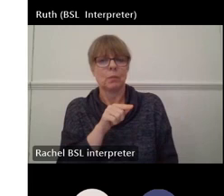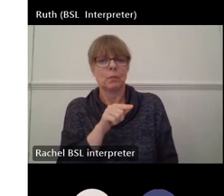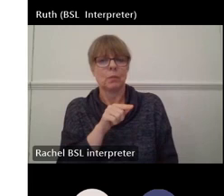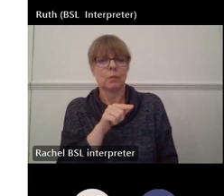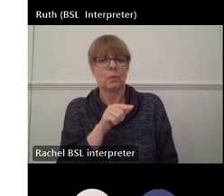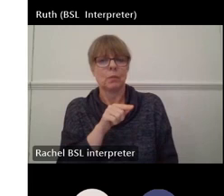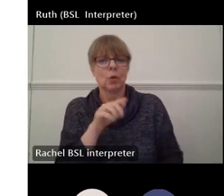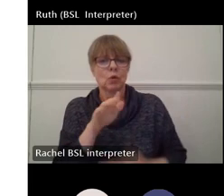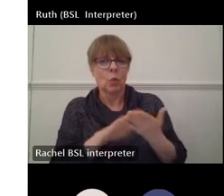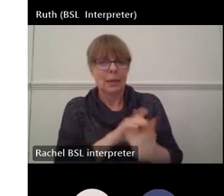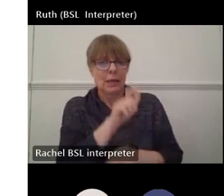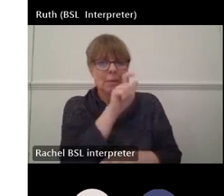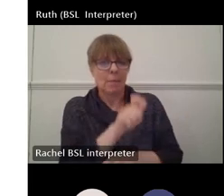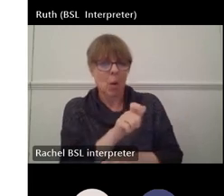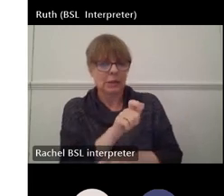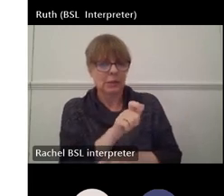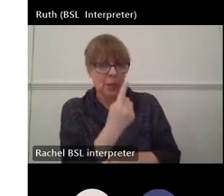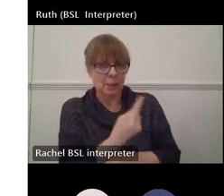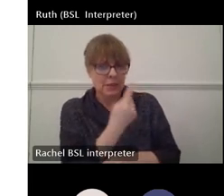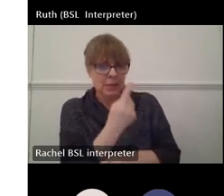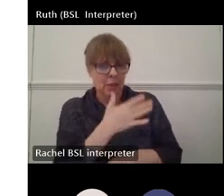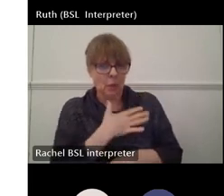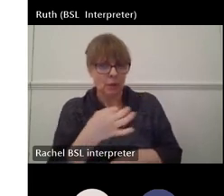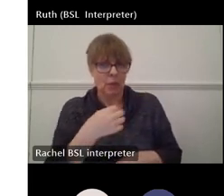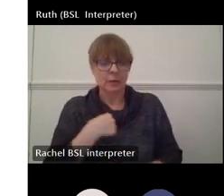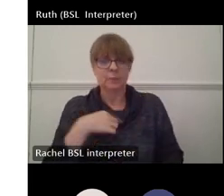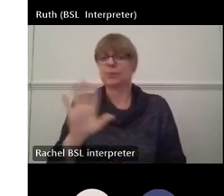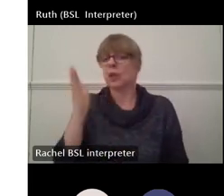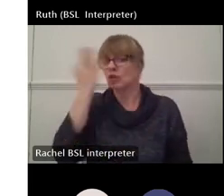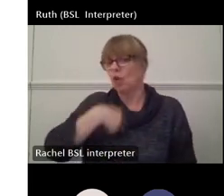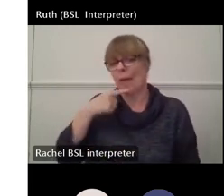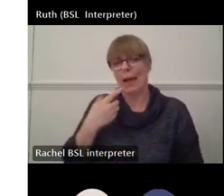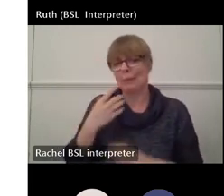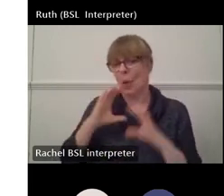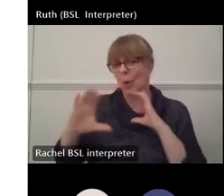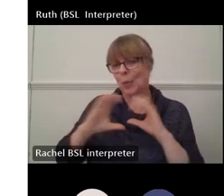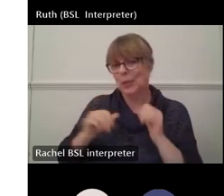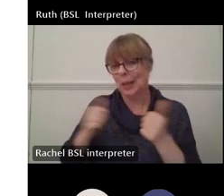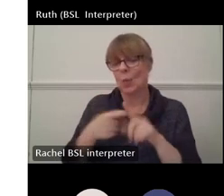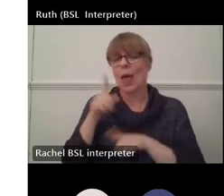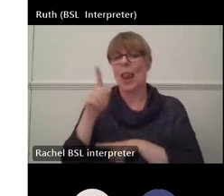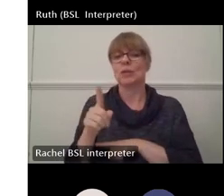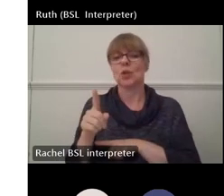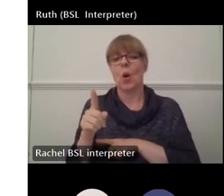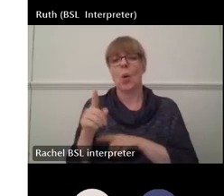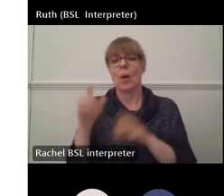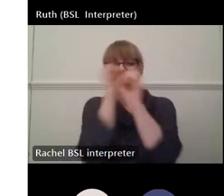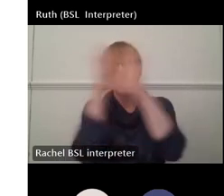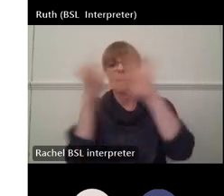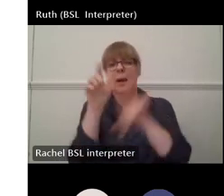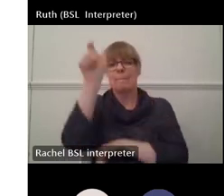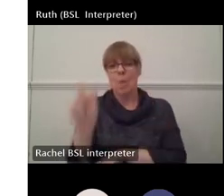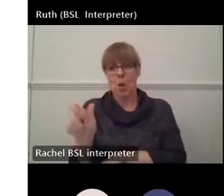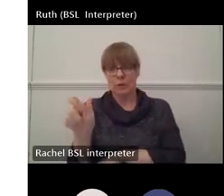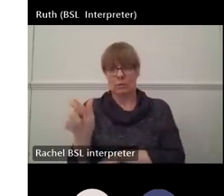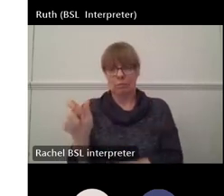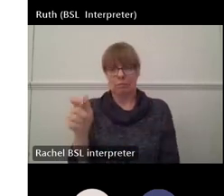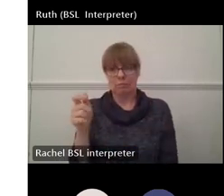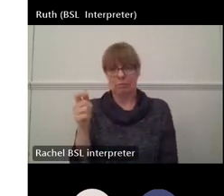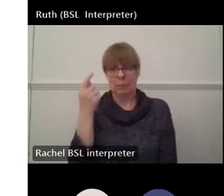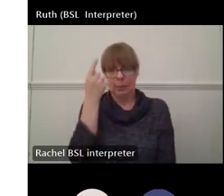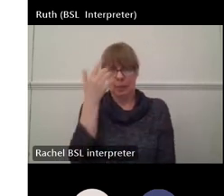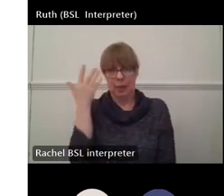themselves. So imagine I'm good clarification, I'm not being clear. So imagine I'm a volunteer, somebody who's thinking about volunteering, I might come